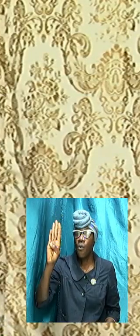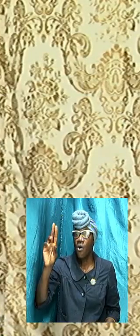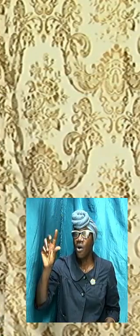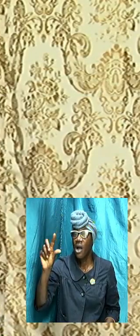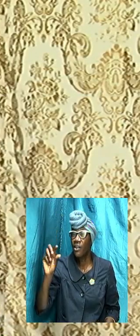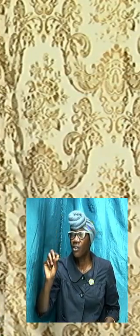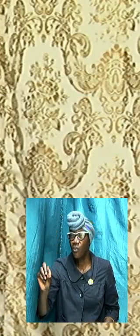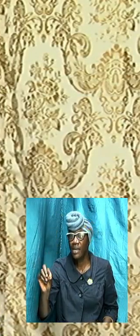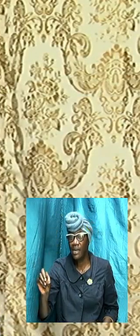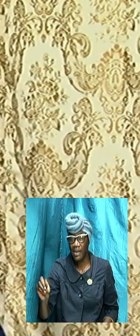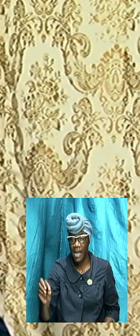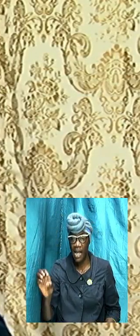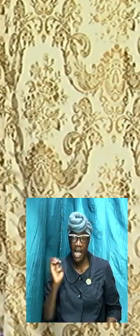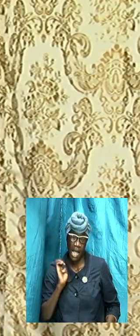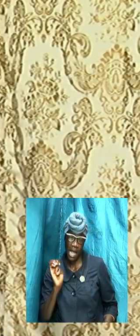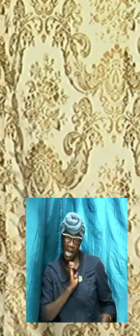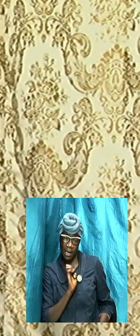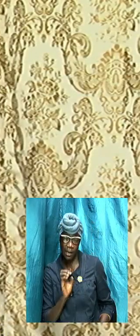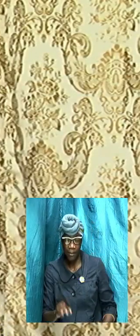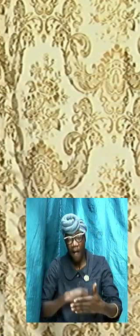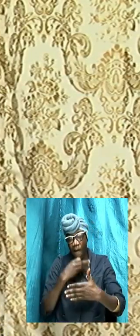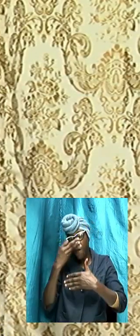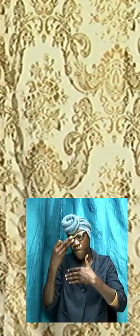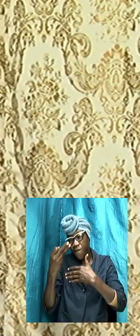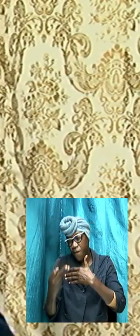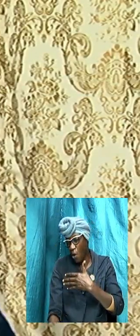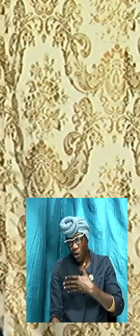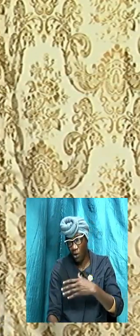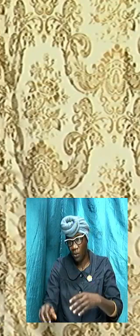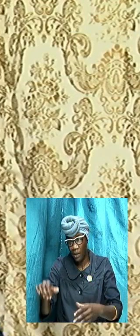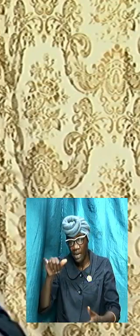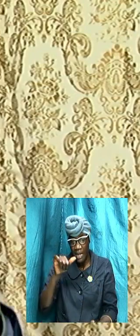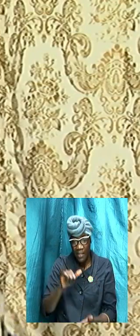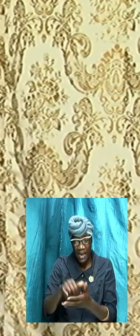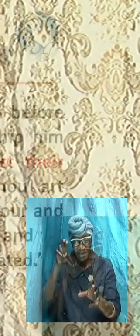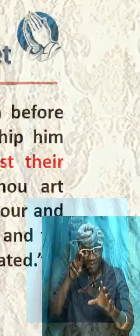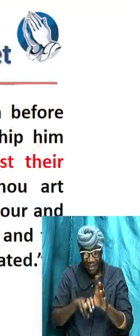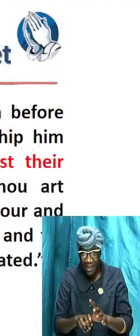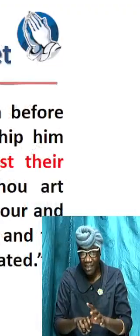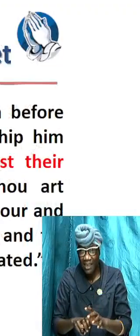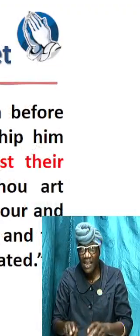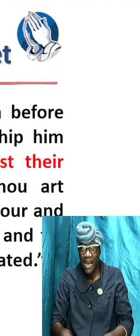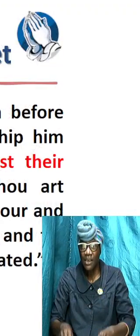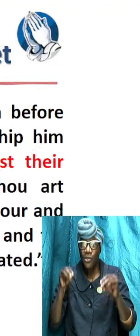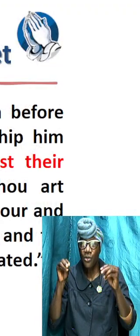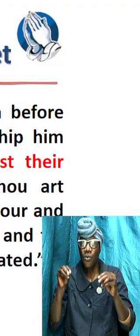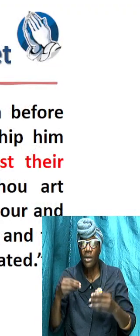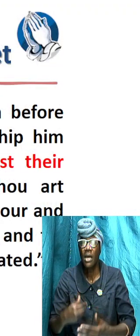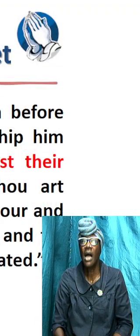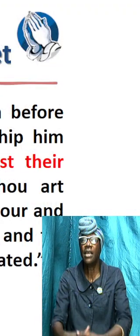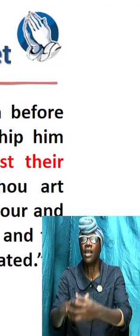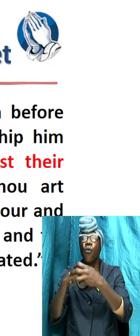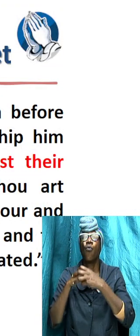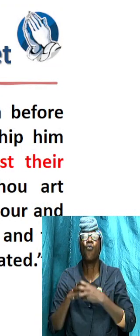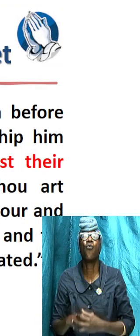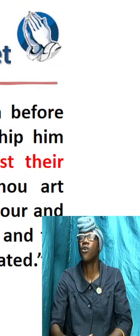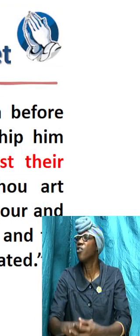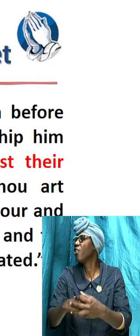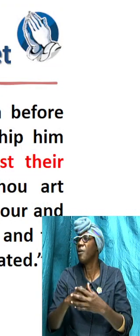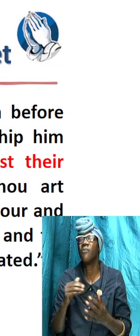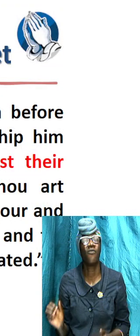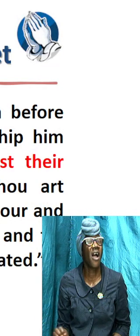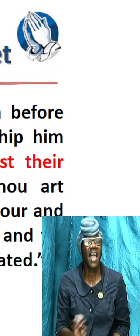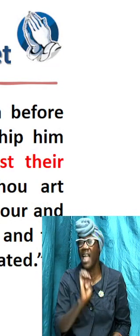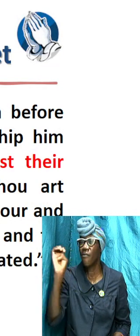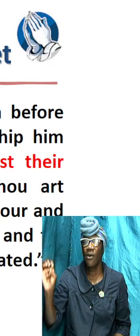on the throne. Amen. And they worship him that liveth forever and ever. And guess what they did? They cast their crowns